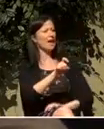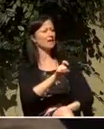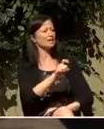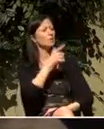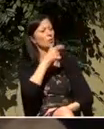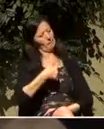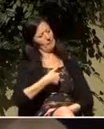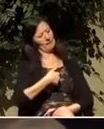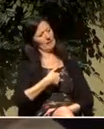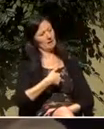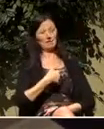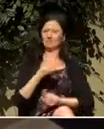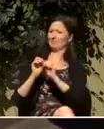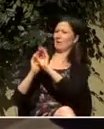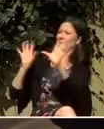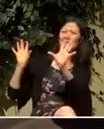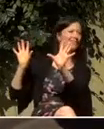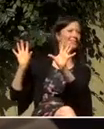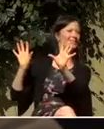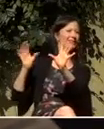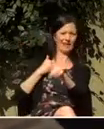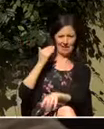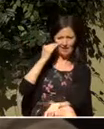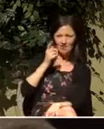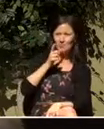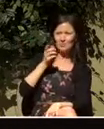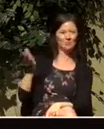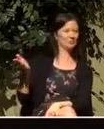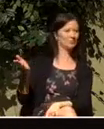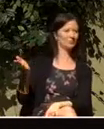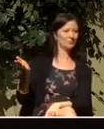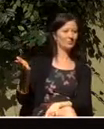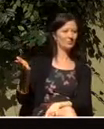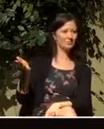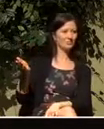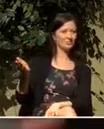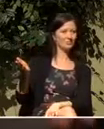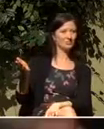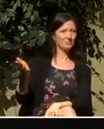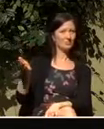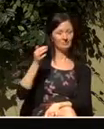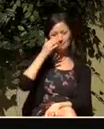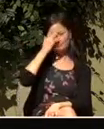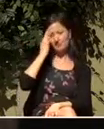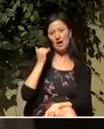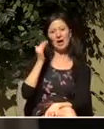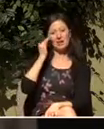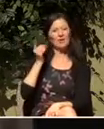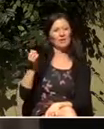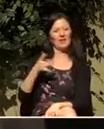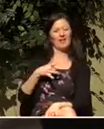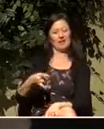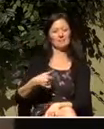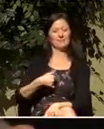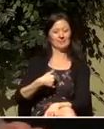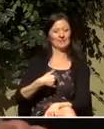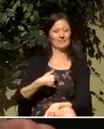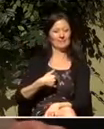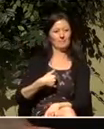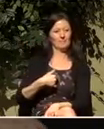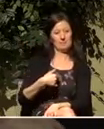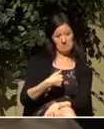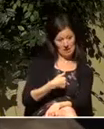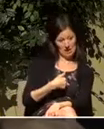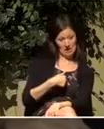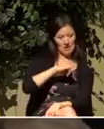obvious from the first time I met him as to who he was. And I knew he really liked me, because me and James